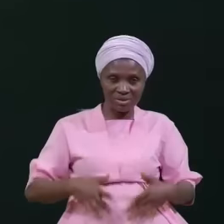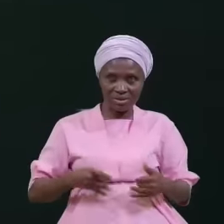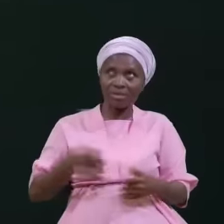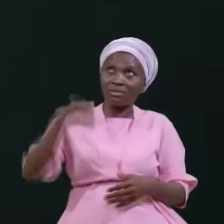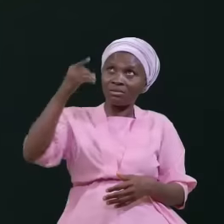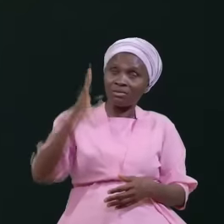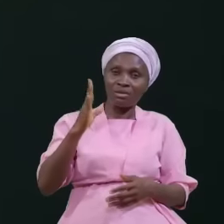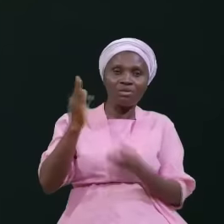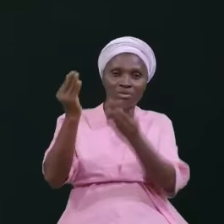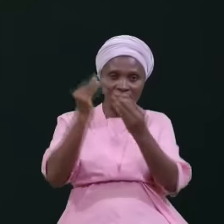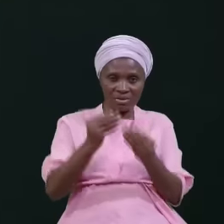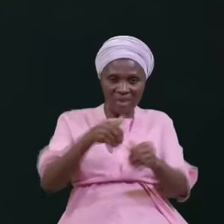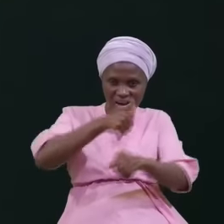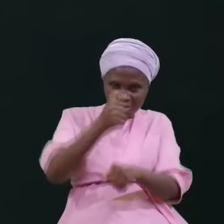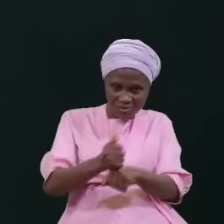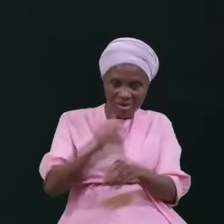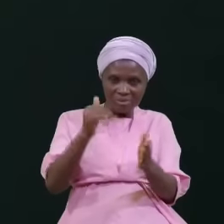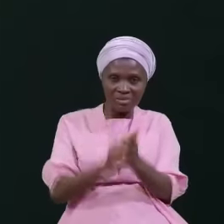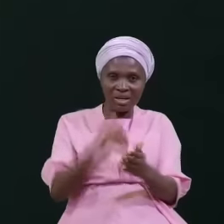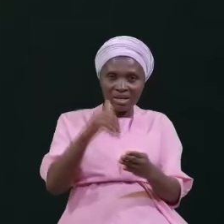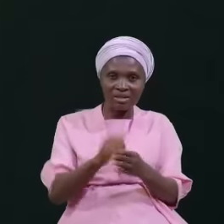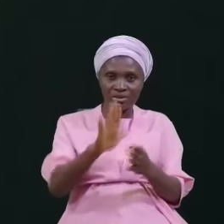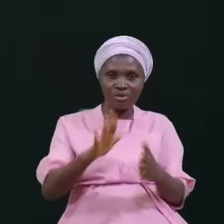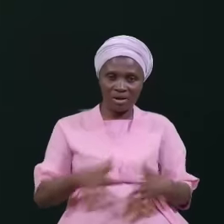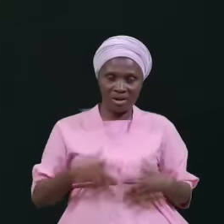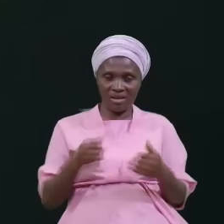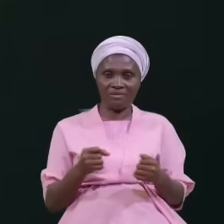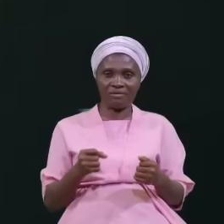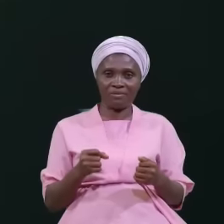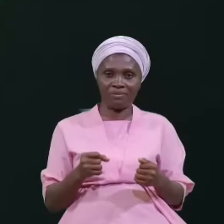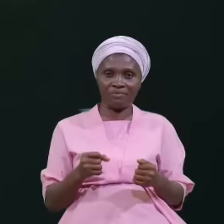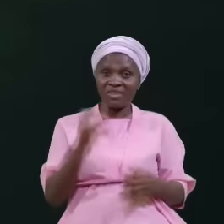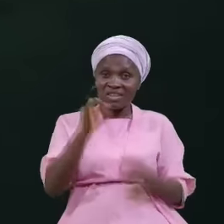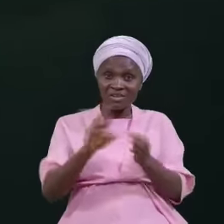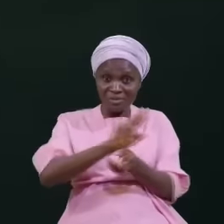confirm that in your life. And if you repented sincerely,